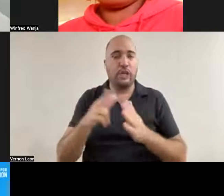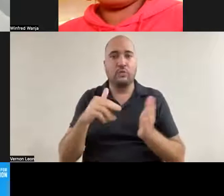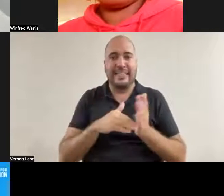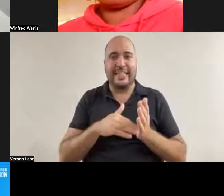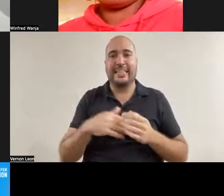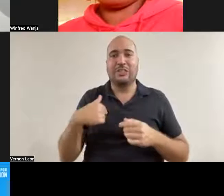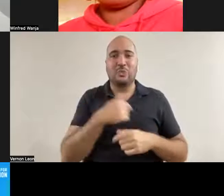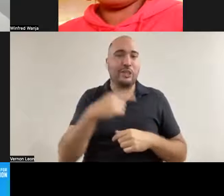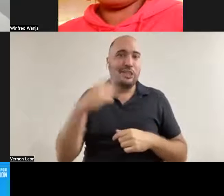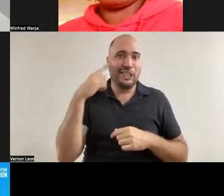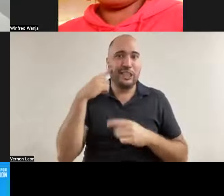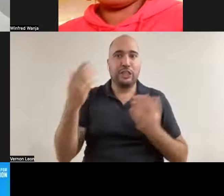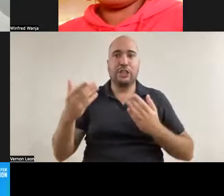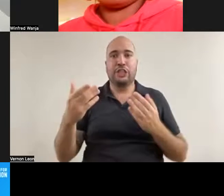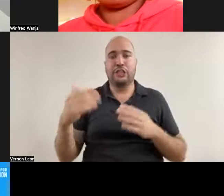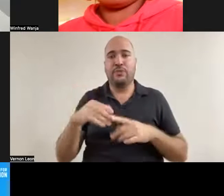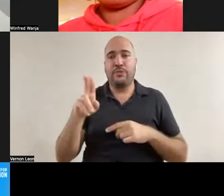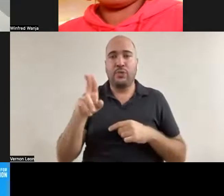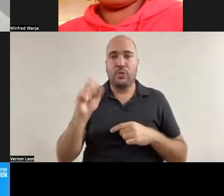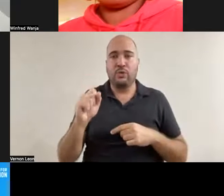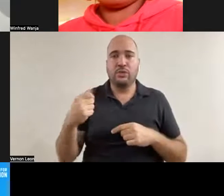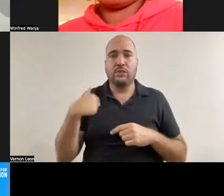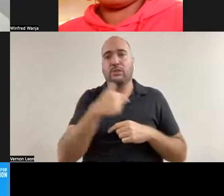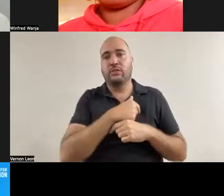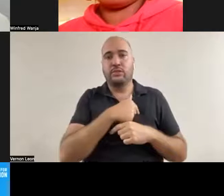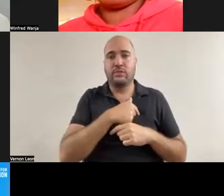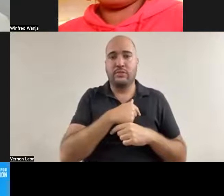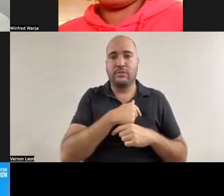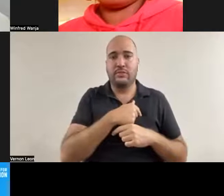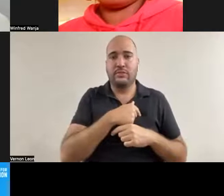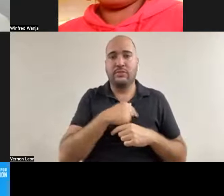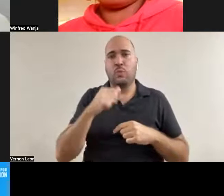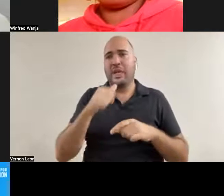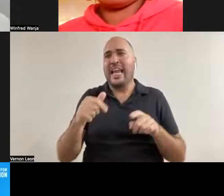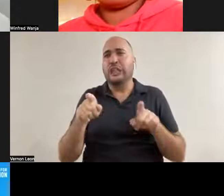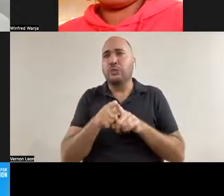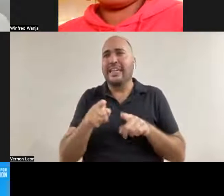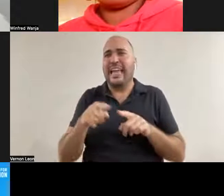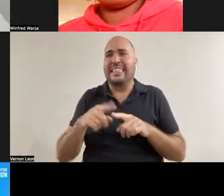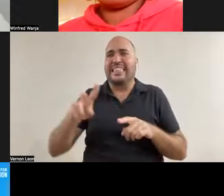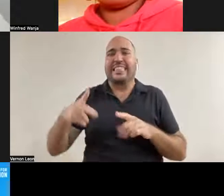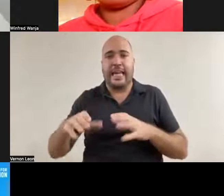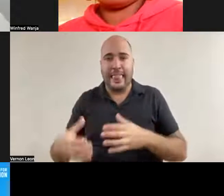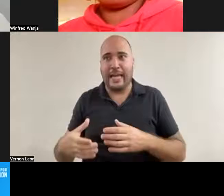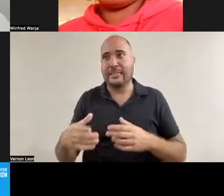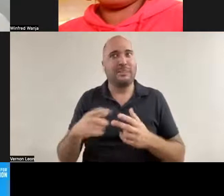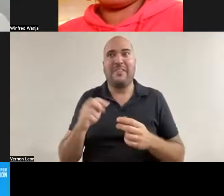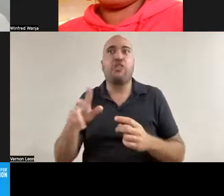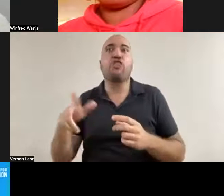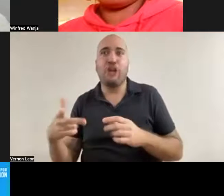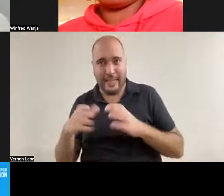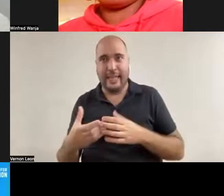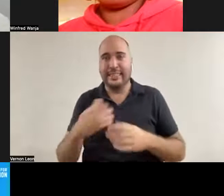also here in the US, we are not treated as second class, but even third class citizens.